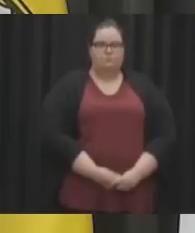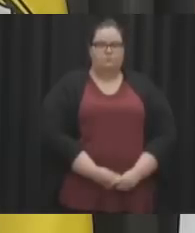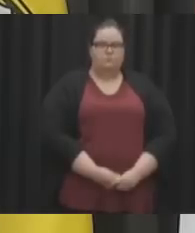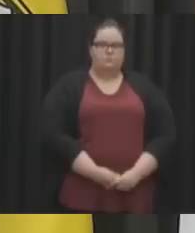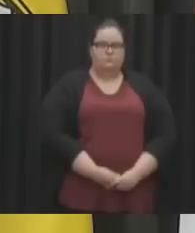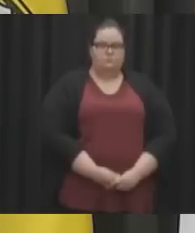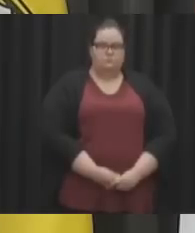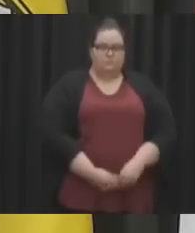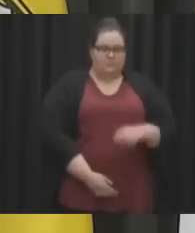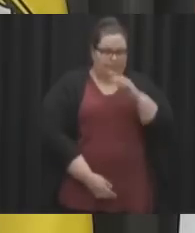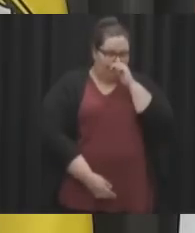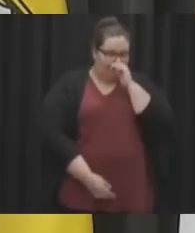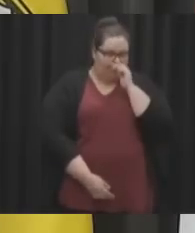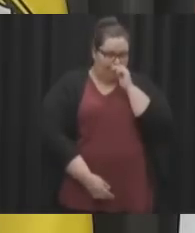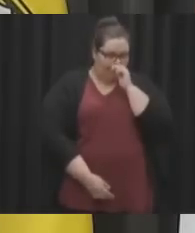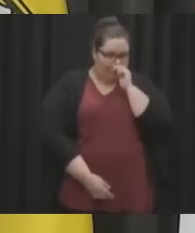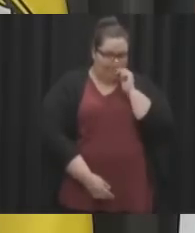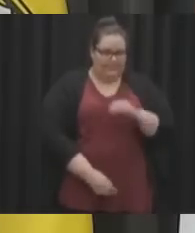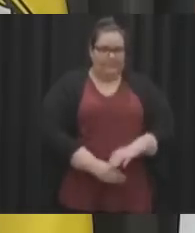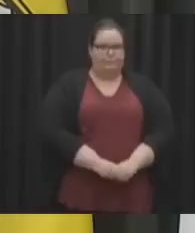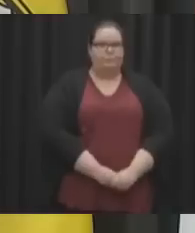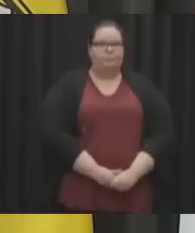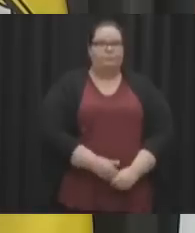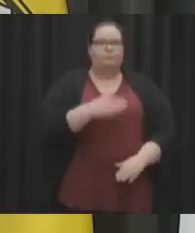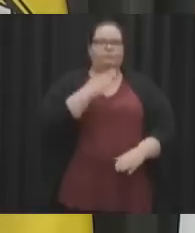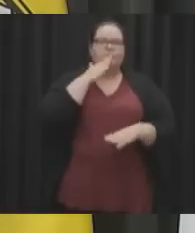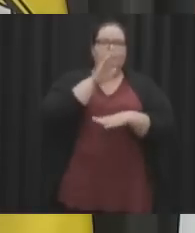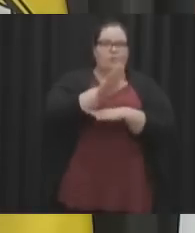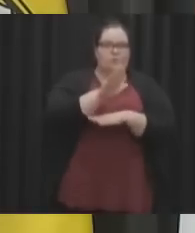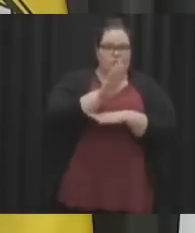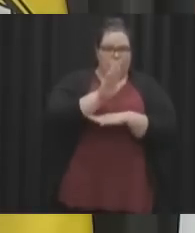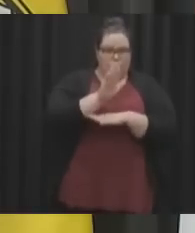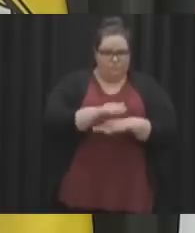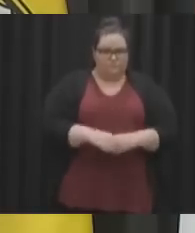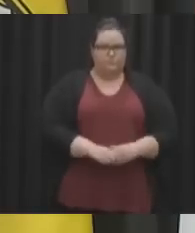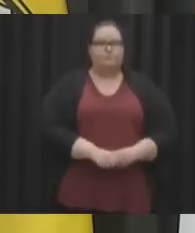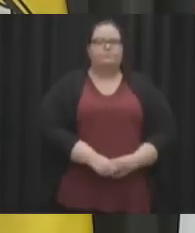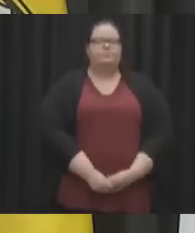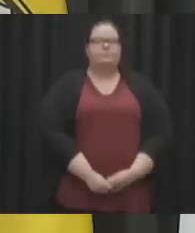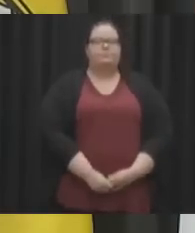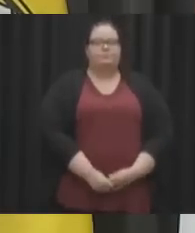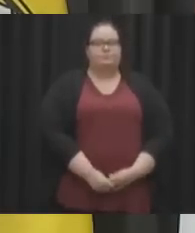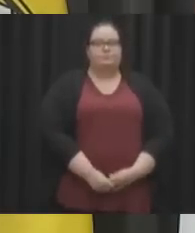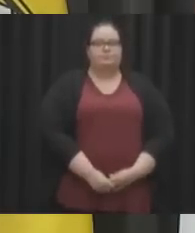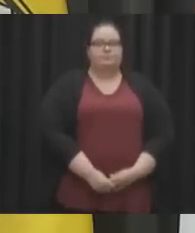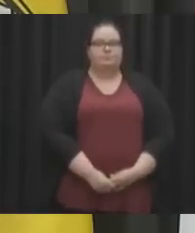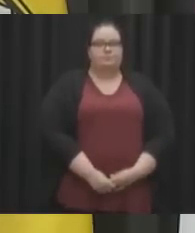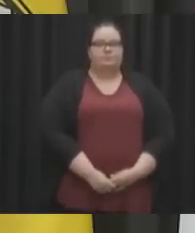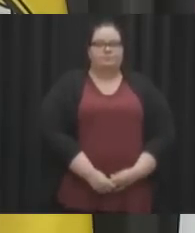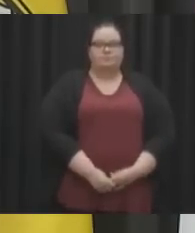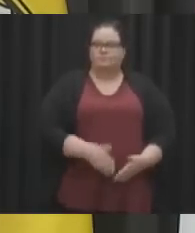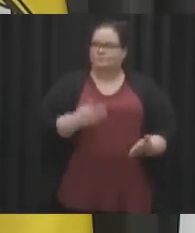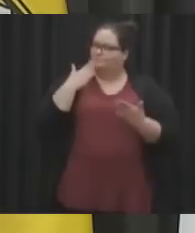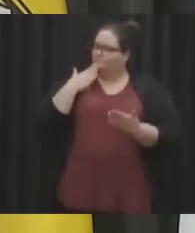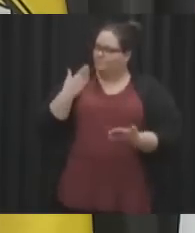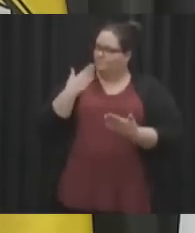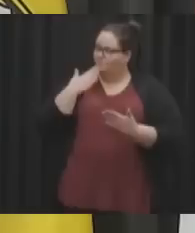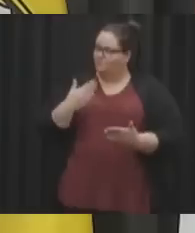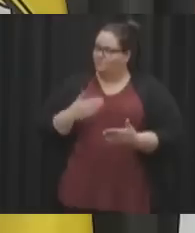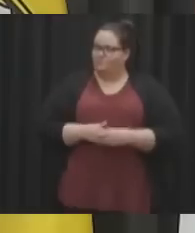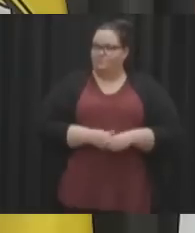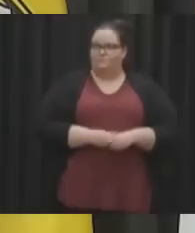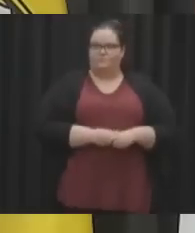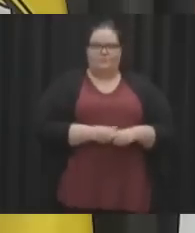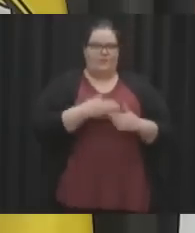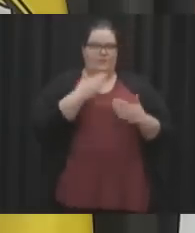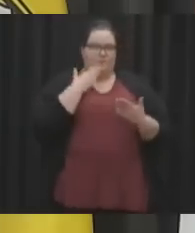we had a respite from a disease that's ravaging the world. And we're able to look on from the security of our